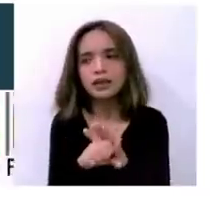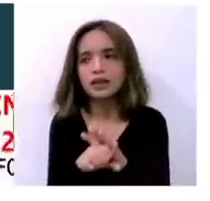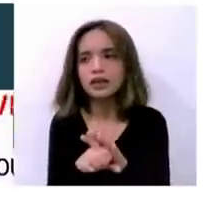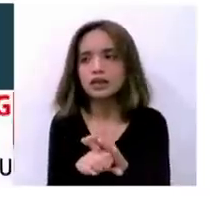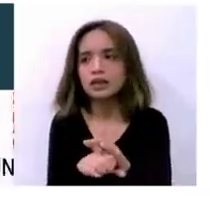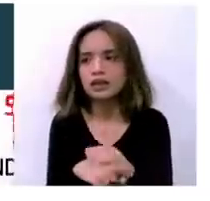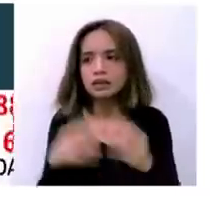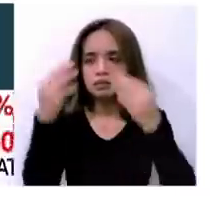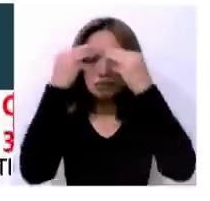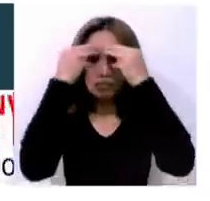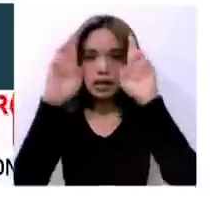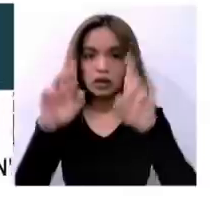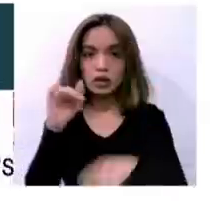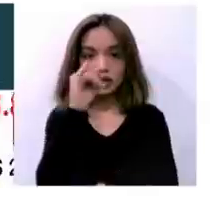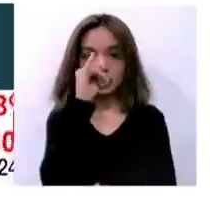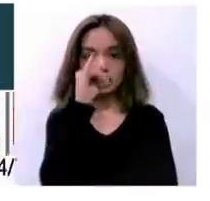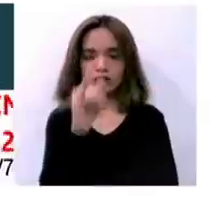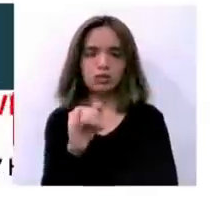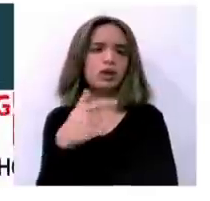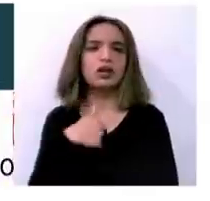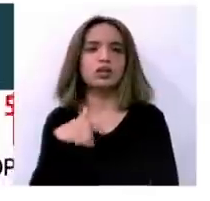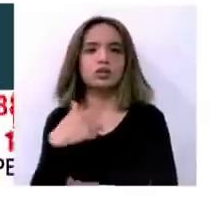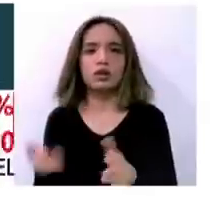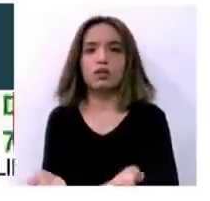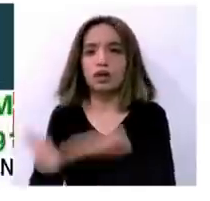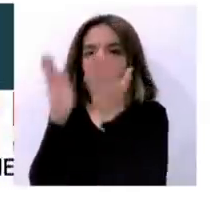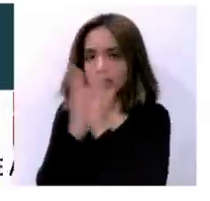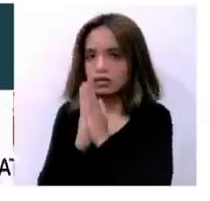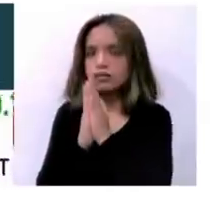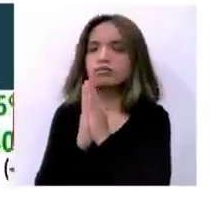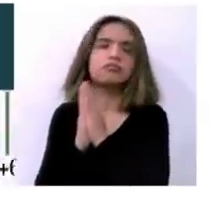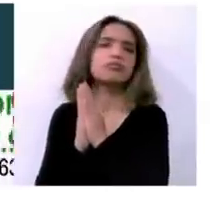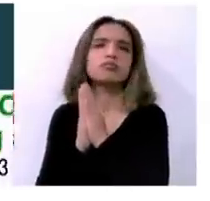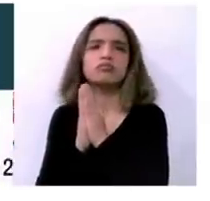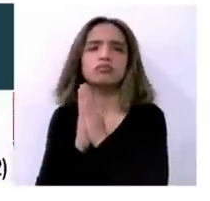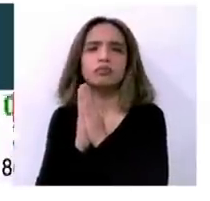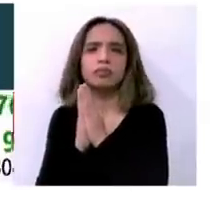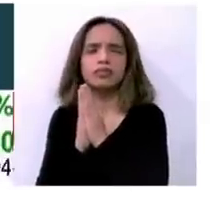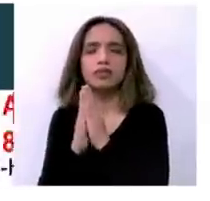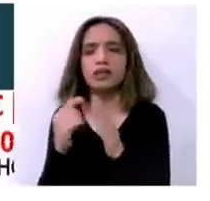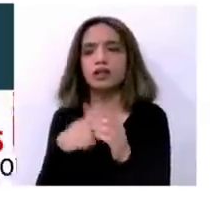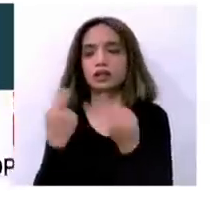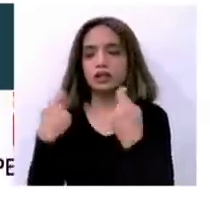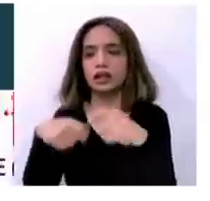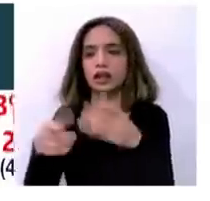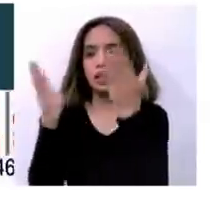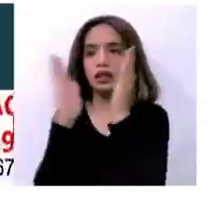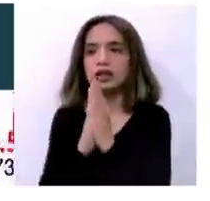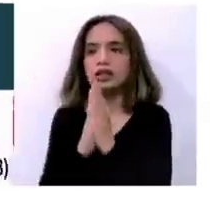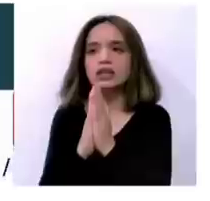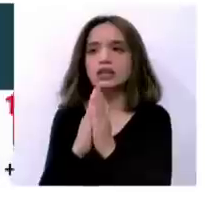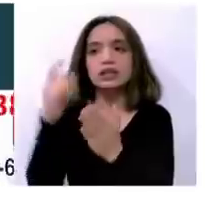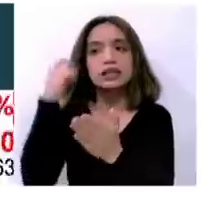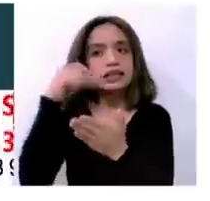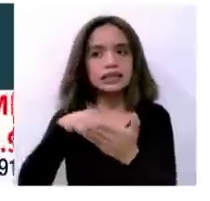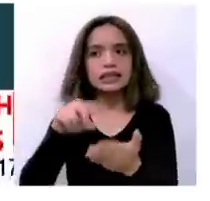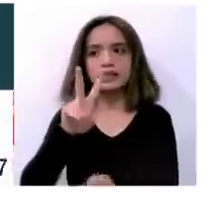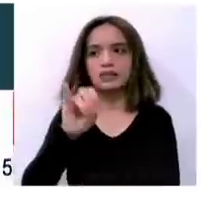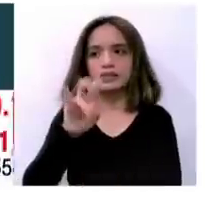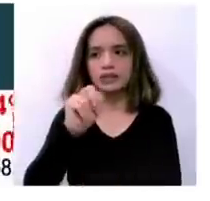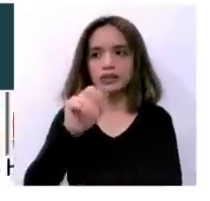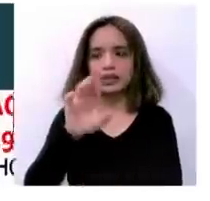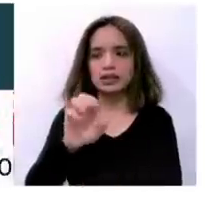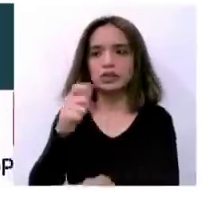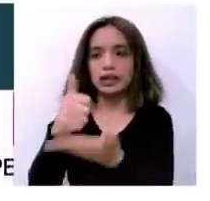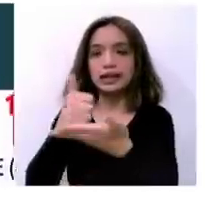Isko Moreno. And so I asked, it was I who asked Secretary Vince, being a personal friend, to help